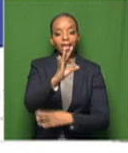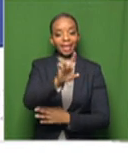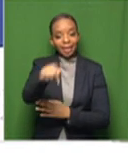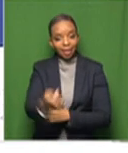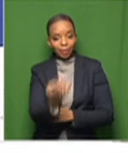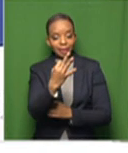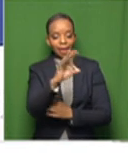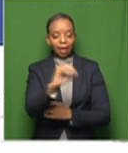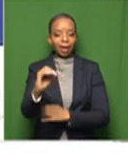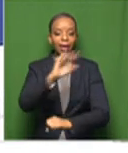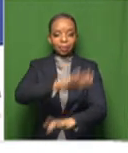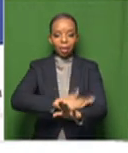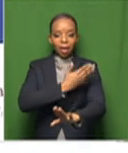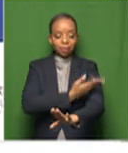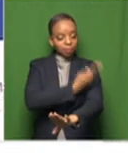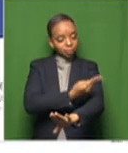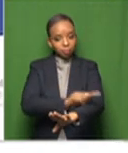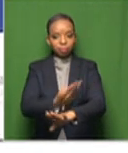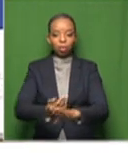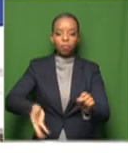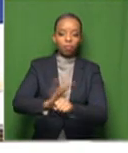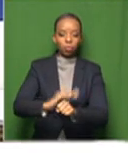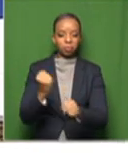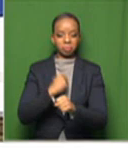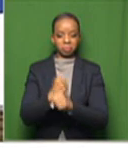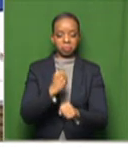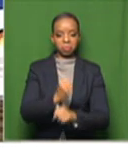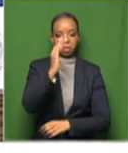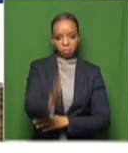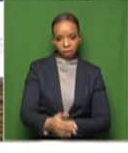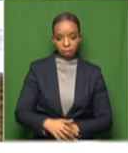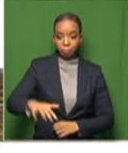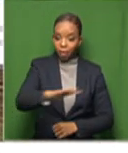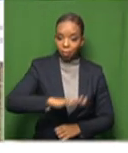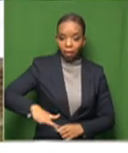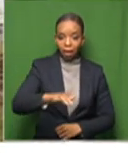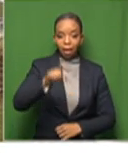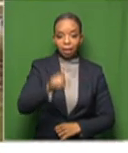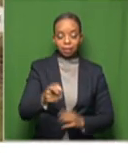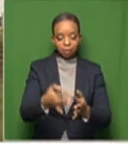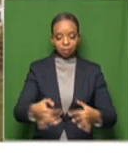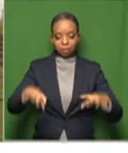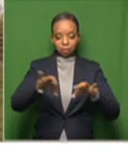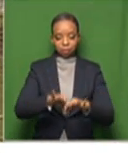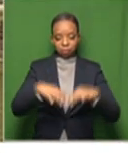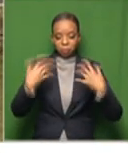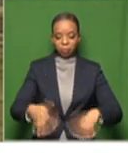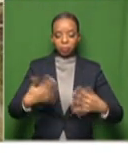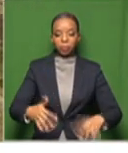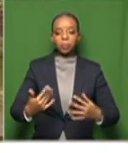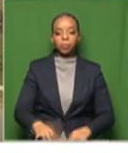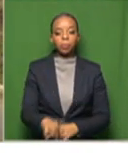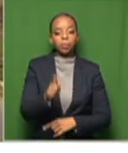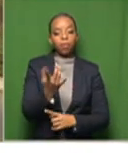3,300 beds when fully operational. It plays a vital role in the fight against